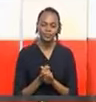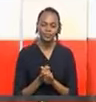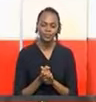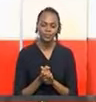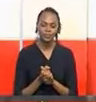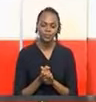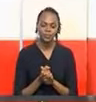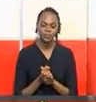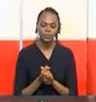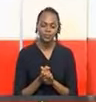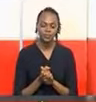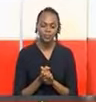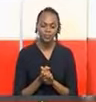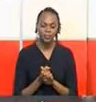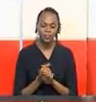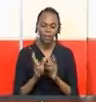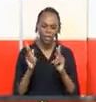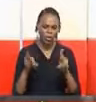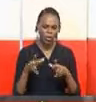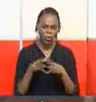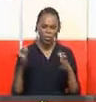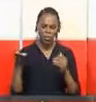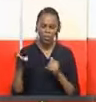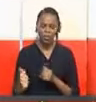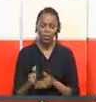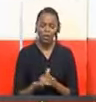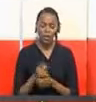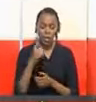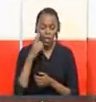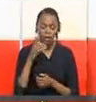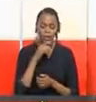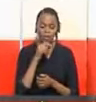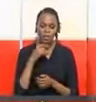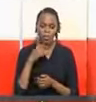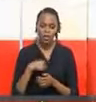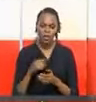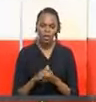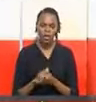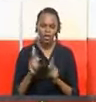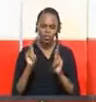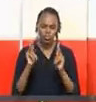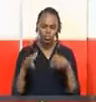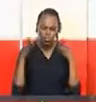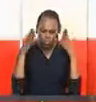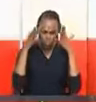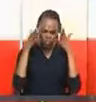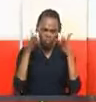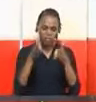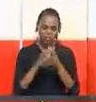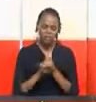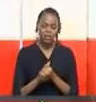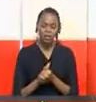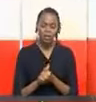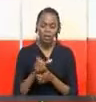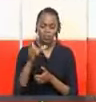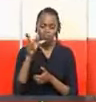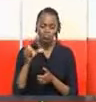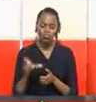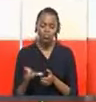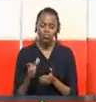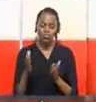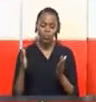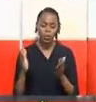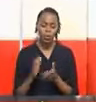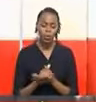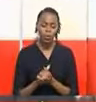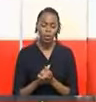But many of us here saw my dad as a serious, determined, and inspiring person.